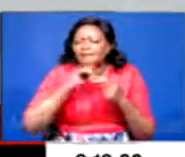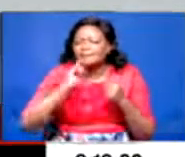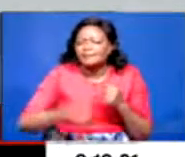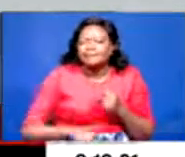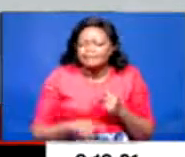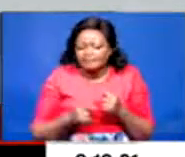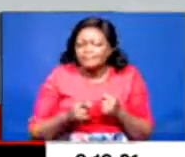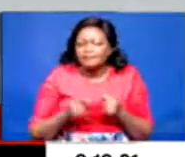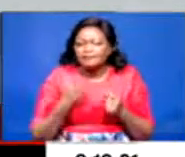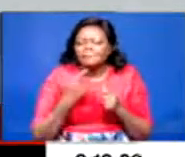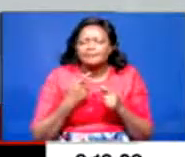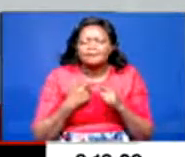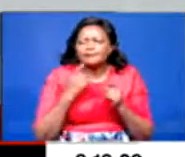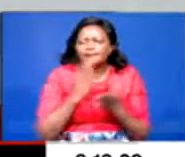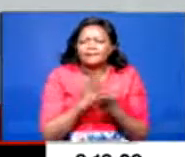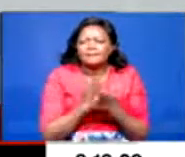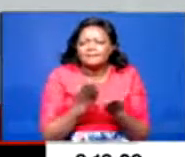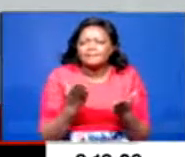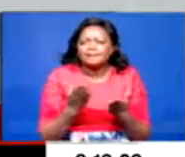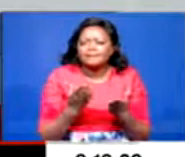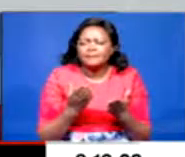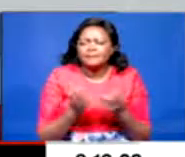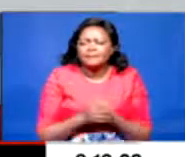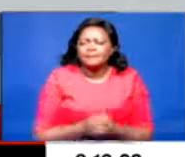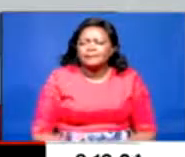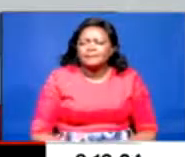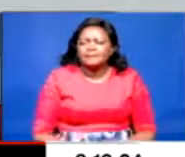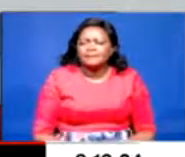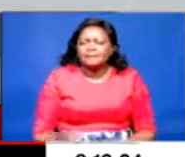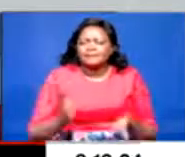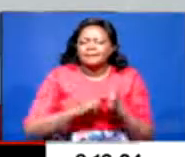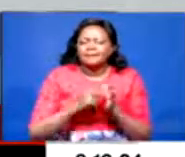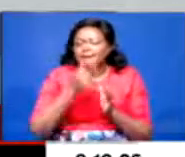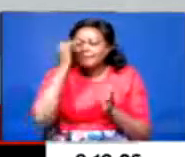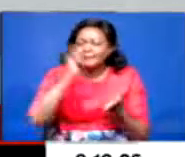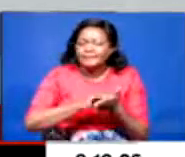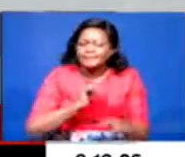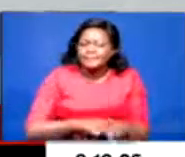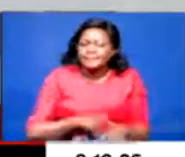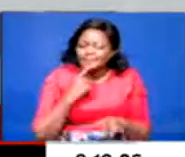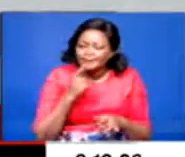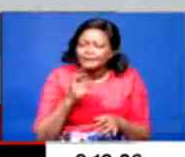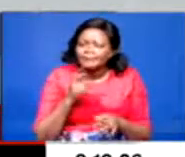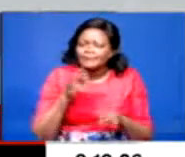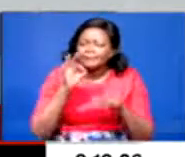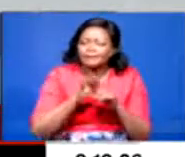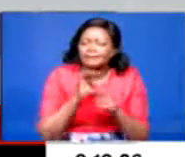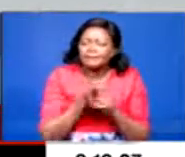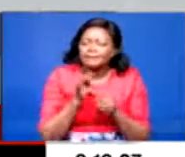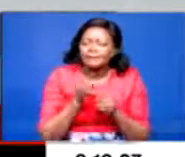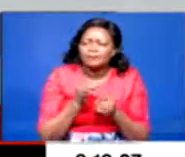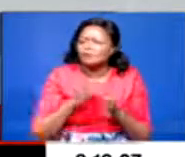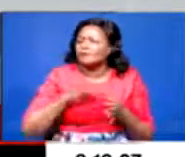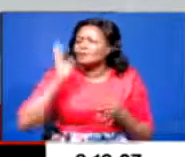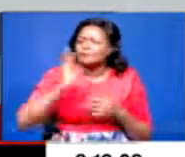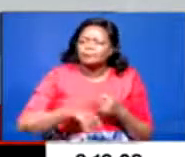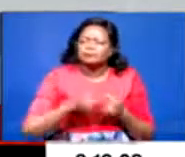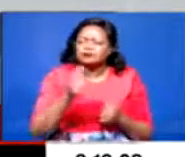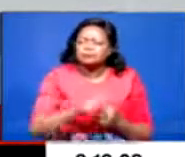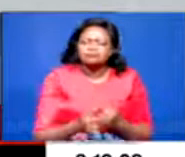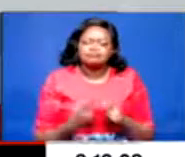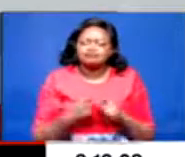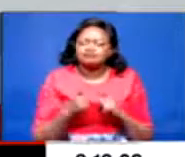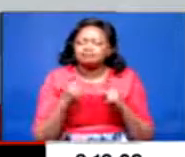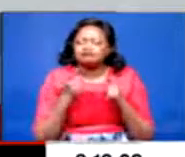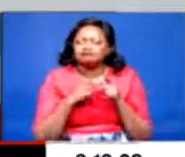are not factual. I'm just extrapolating. Yeah. So because that time they were saying the Nithi votes came and zikangusha zingine zote. And even right now, if you look